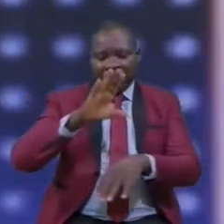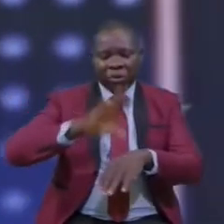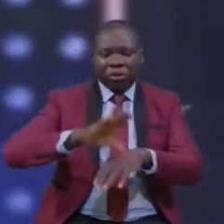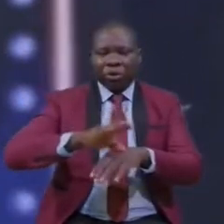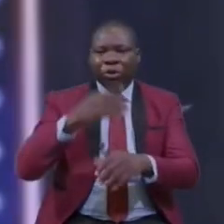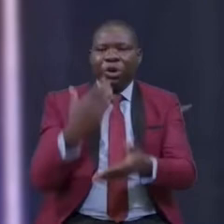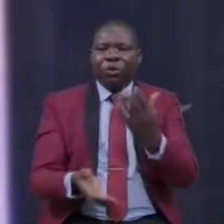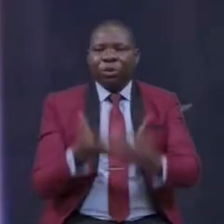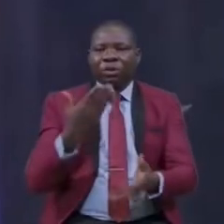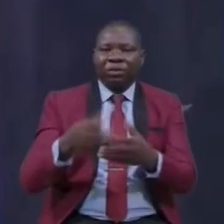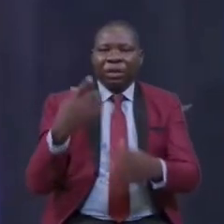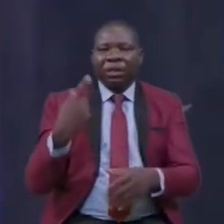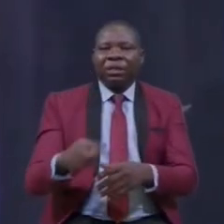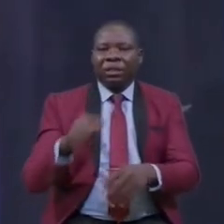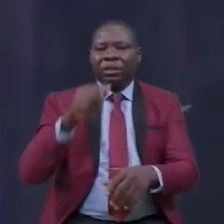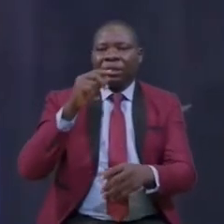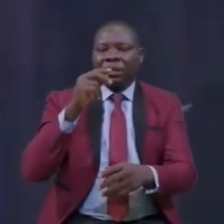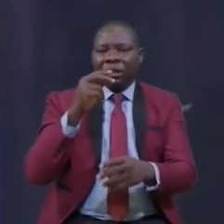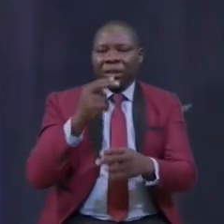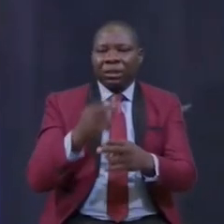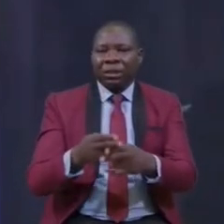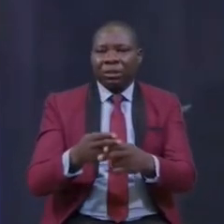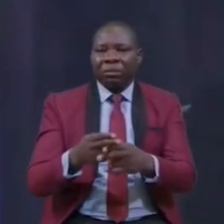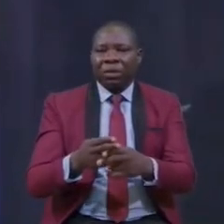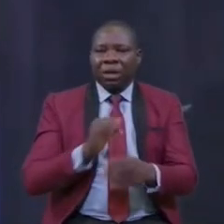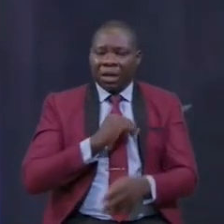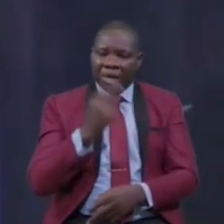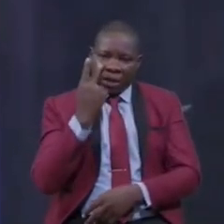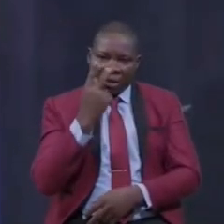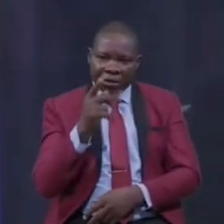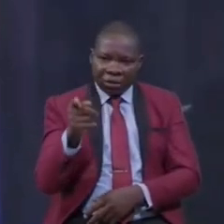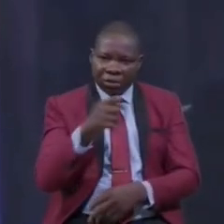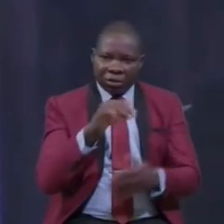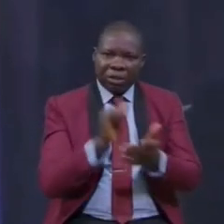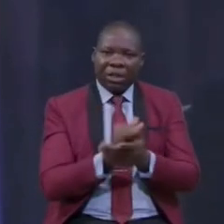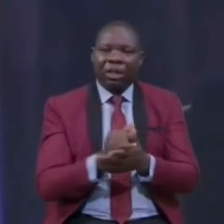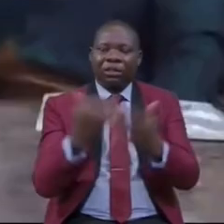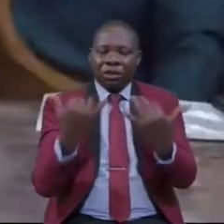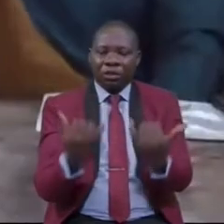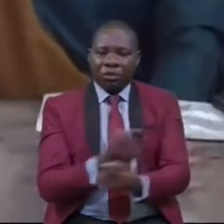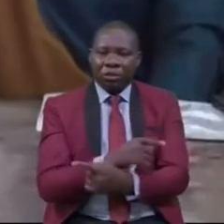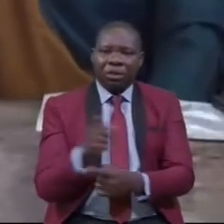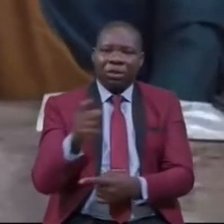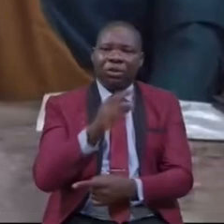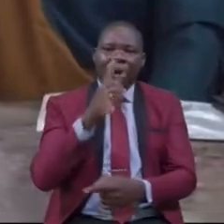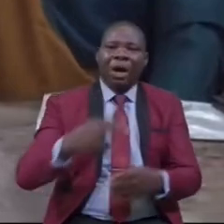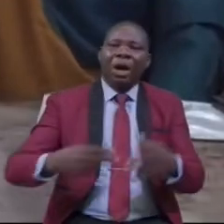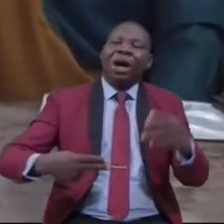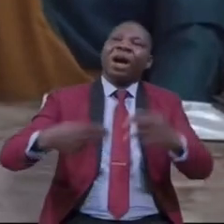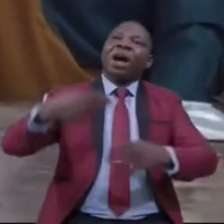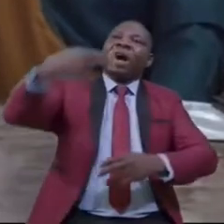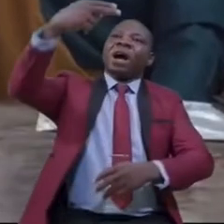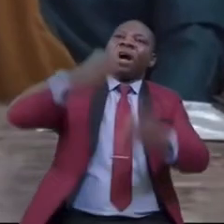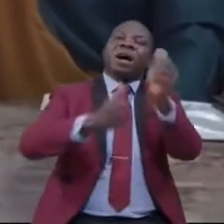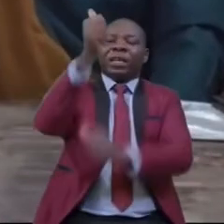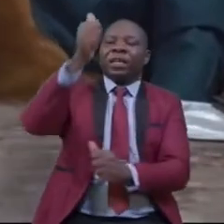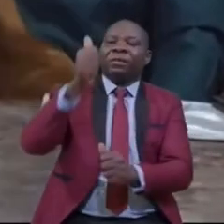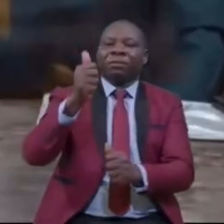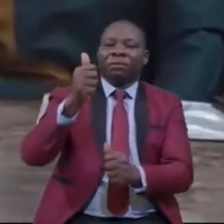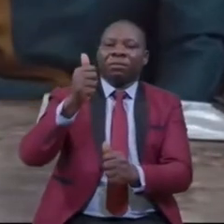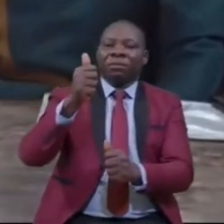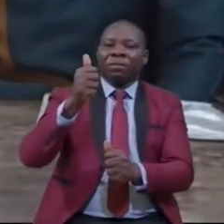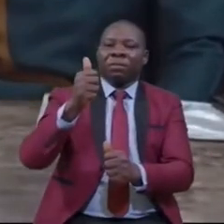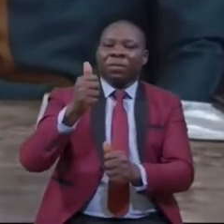the name, I see you that today you are higher. Amen. I see you